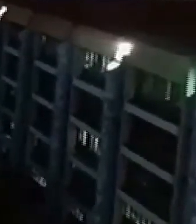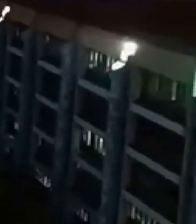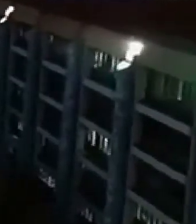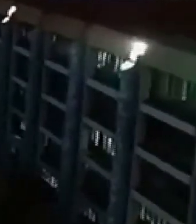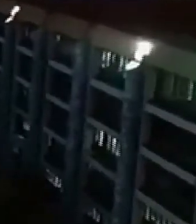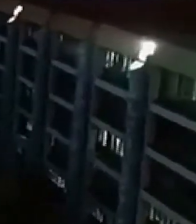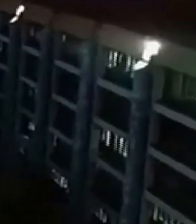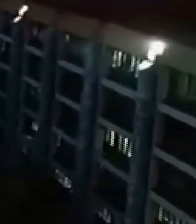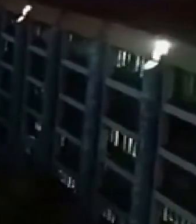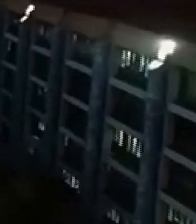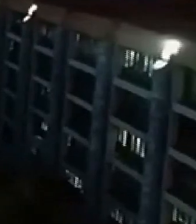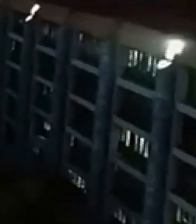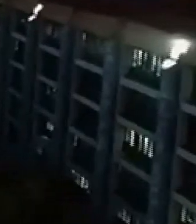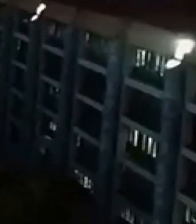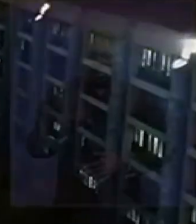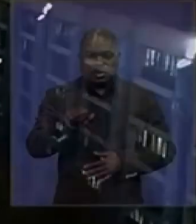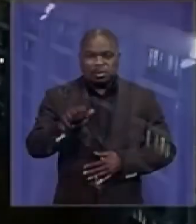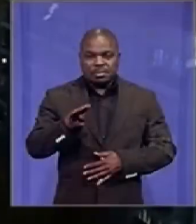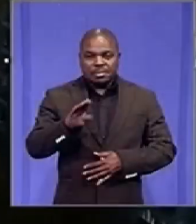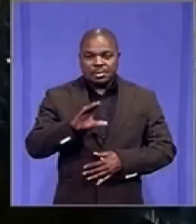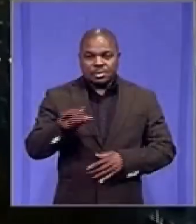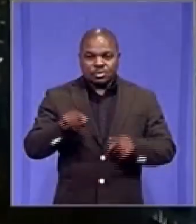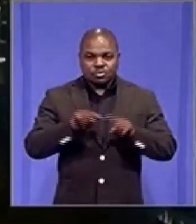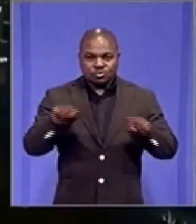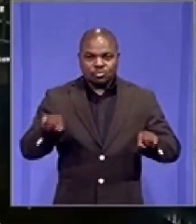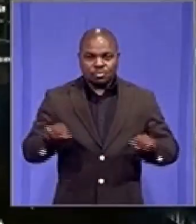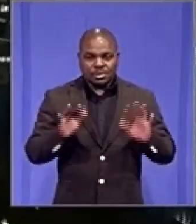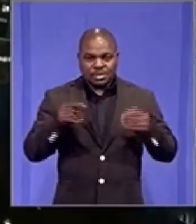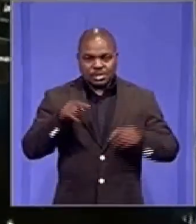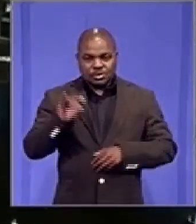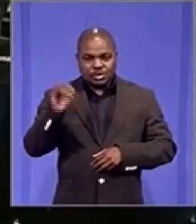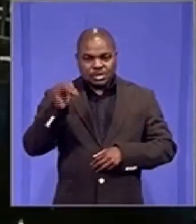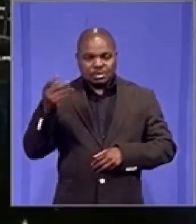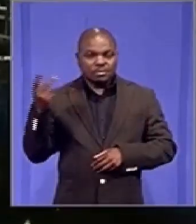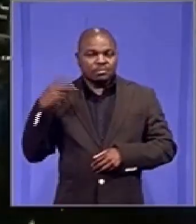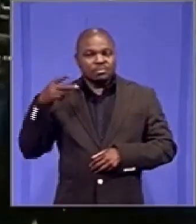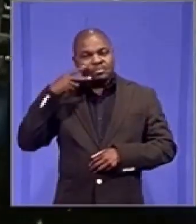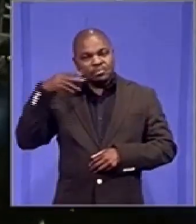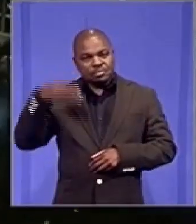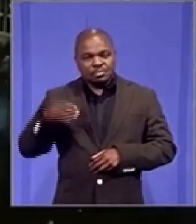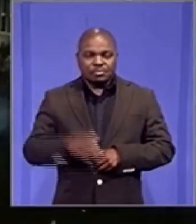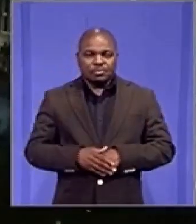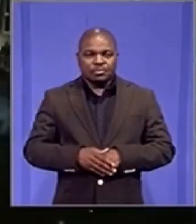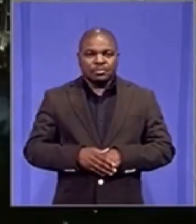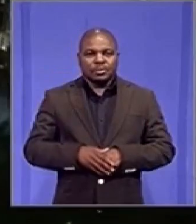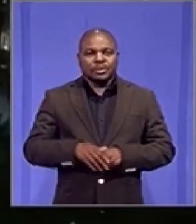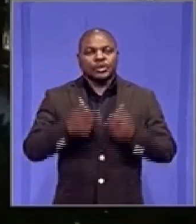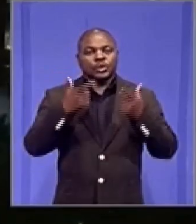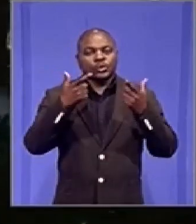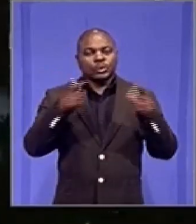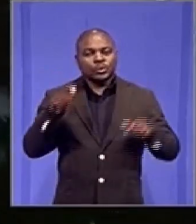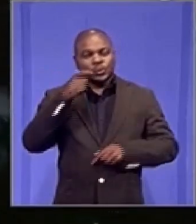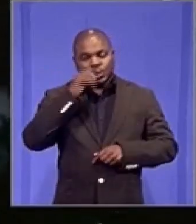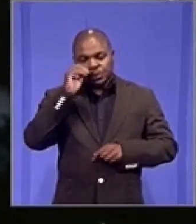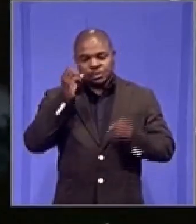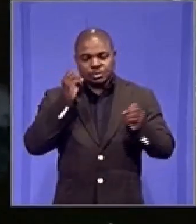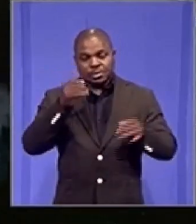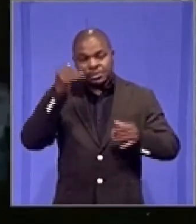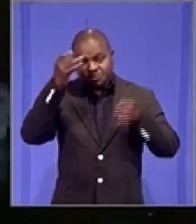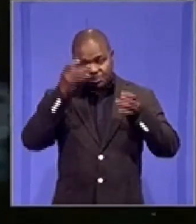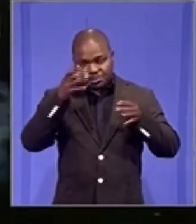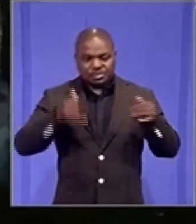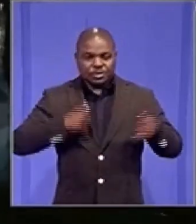ka tlamanalo go tswa SABC Studio 10 Auckland Park Johannesburg nalo gaste netlalo re go tlisa khaso ya dikhang tsa Setswana re ketle